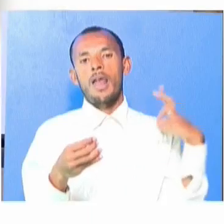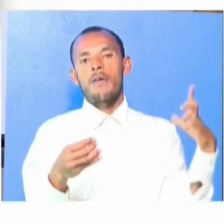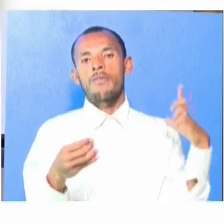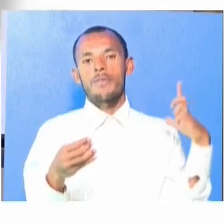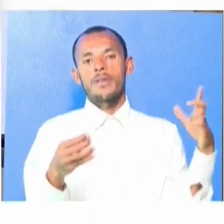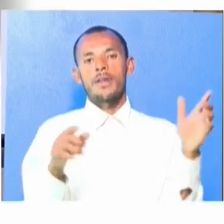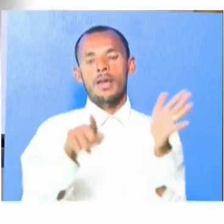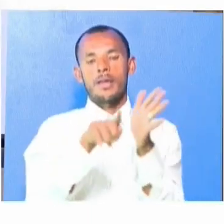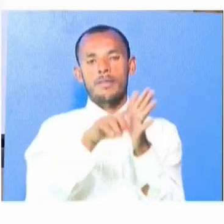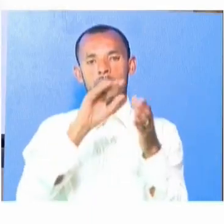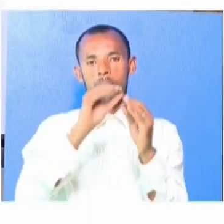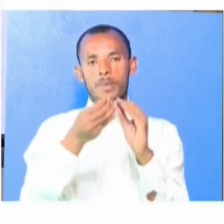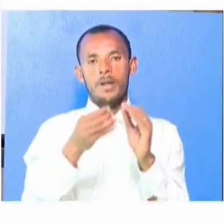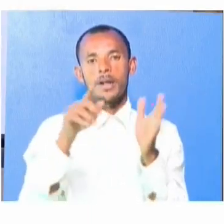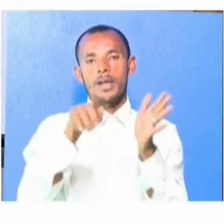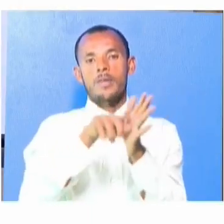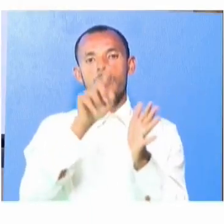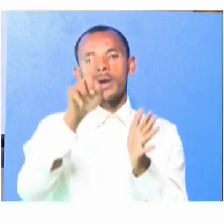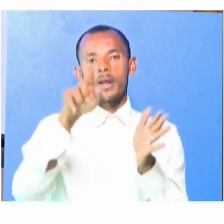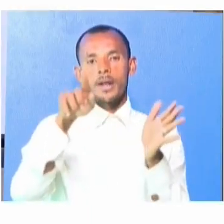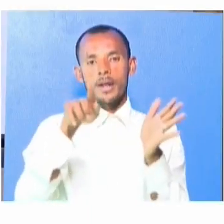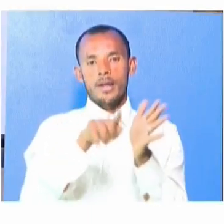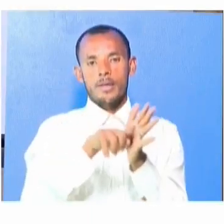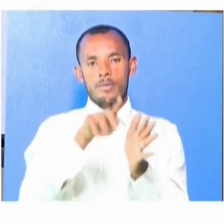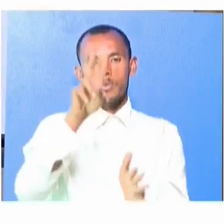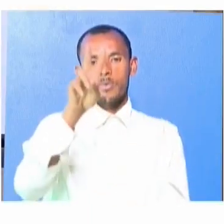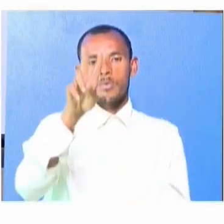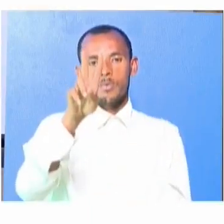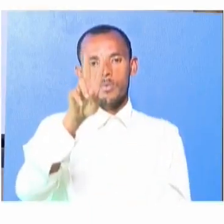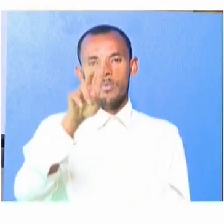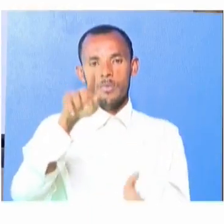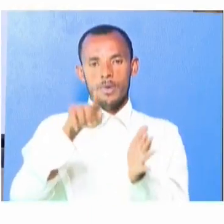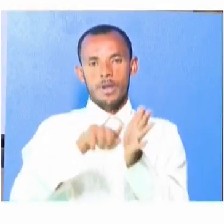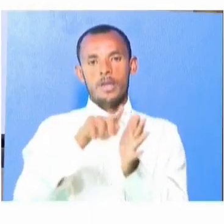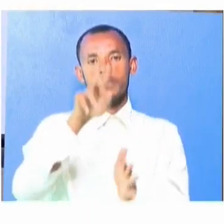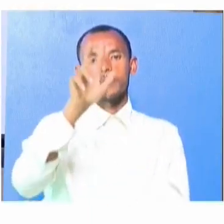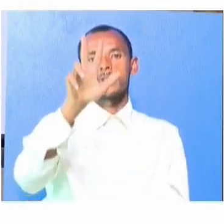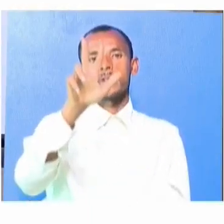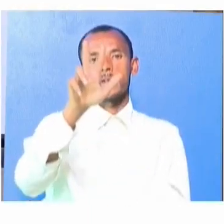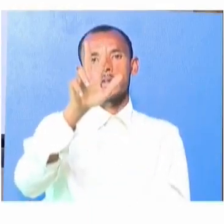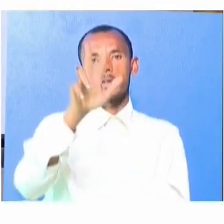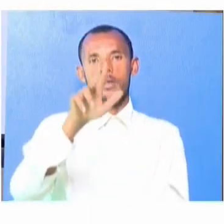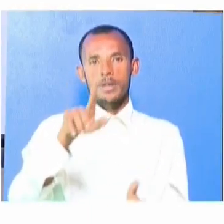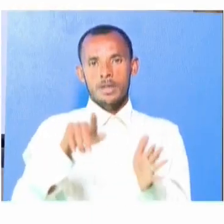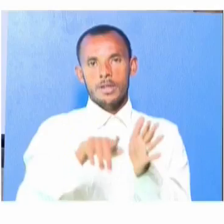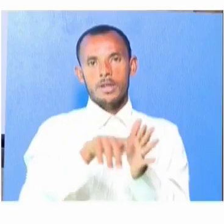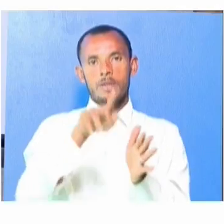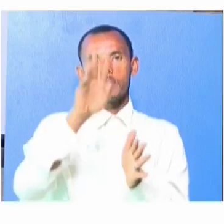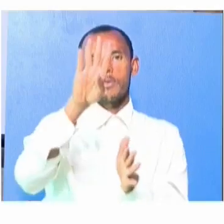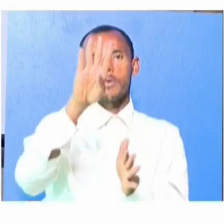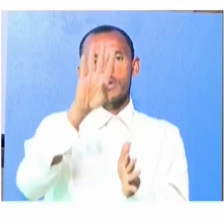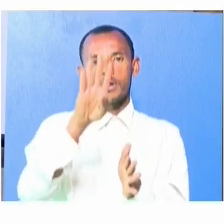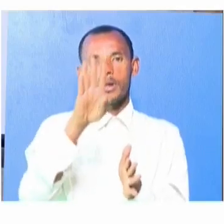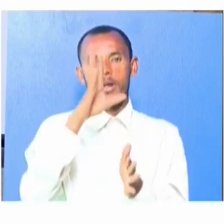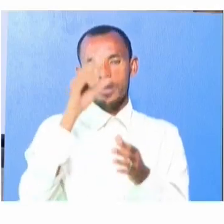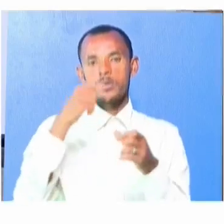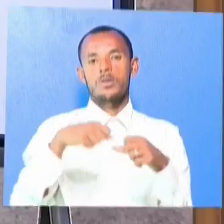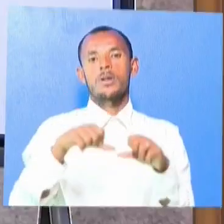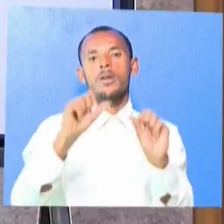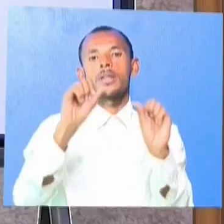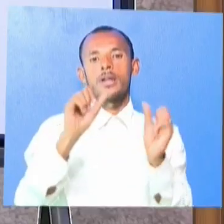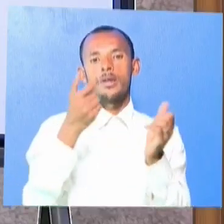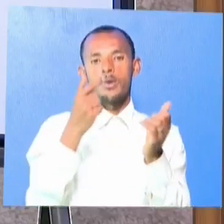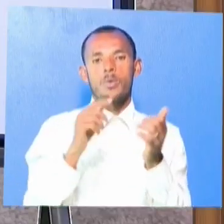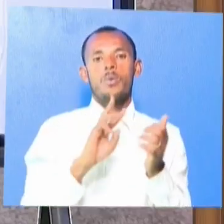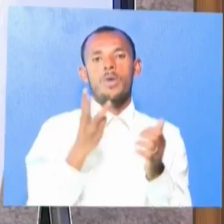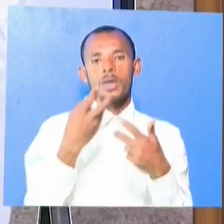So -1, -2, -3, -4, and so on. We have these